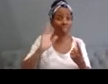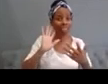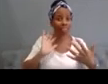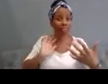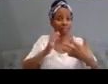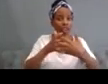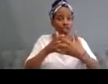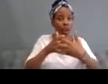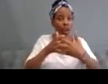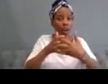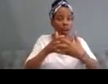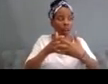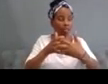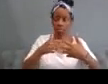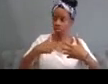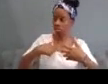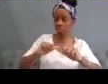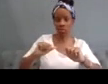and effective human being